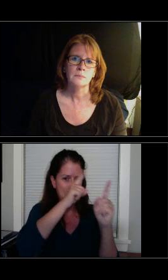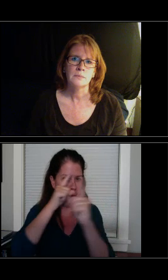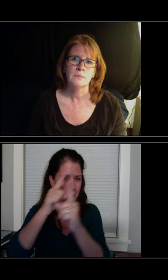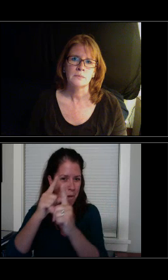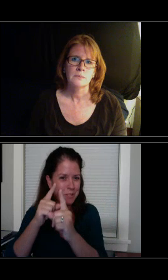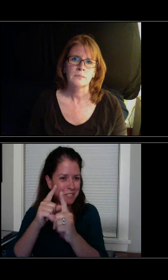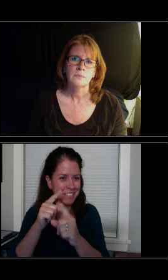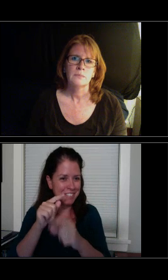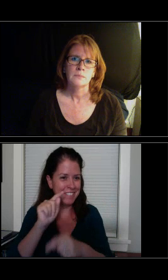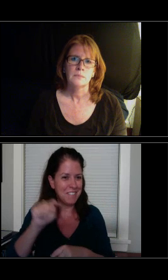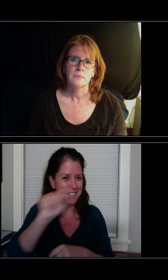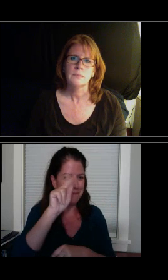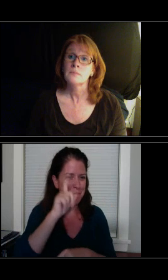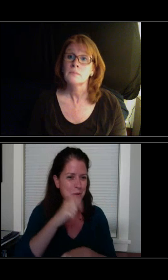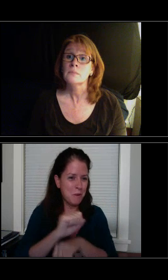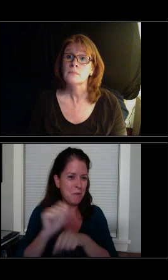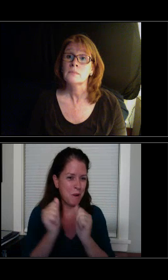that's where the feeling is.